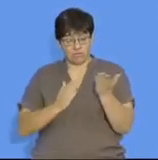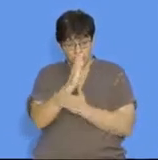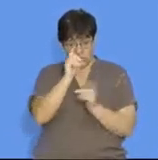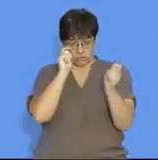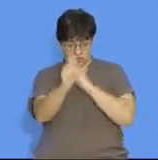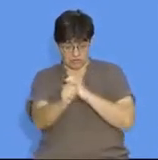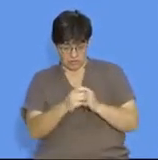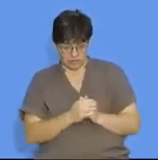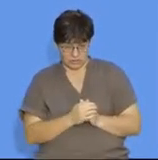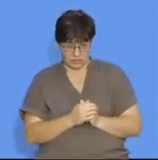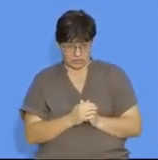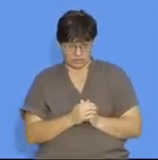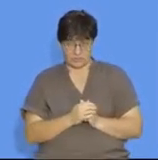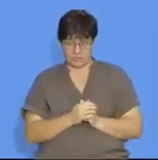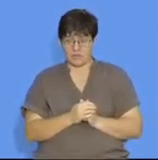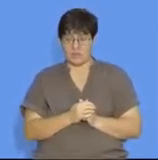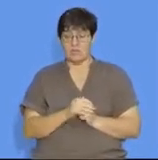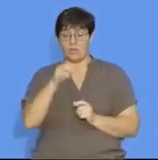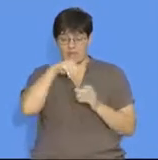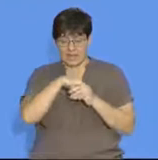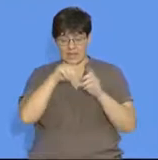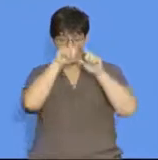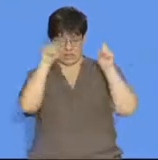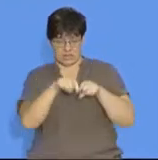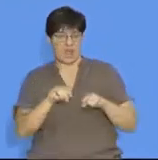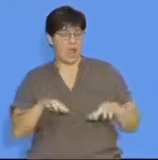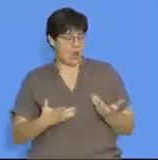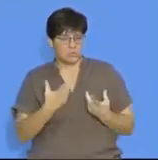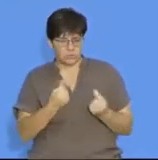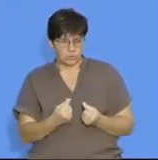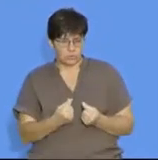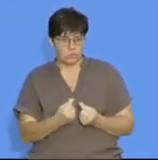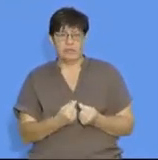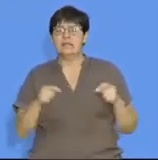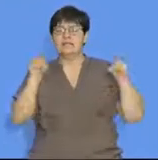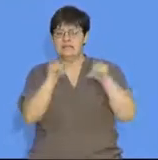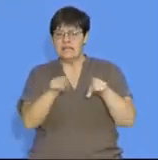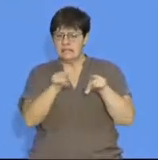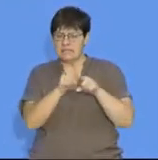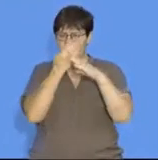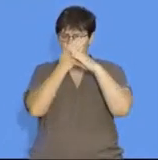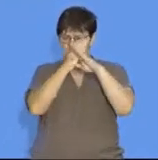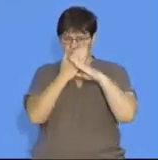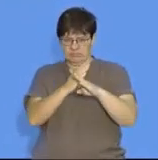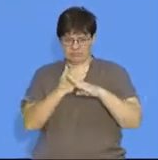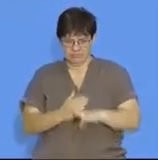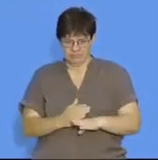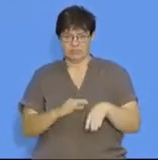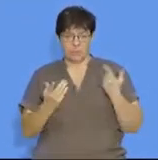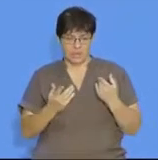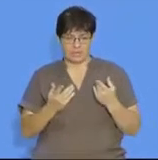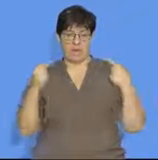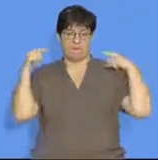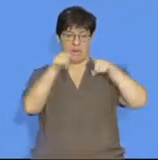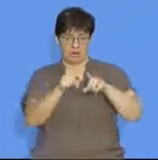we are changing current, okay, in the circuit by adding more identical resistors in parallel. Right, very,